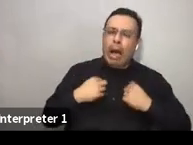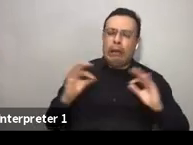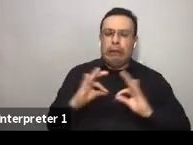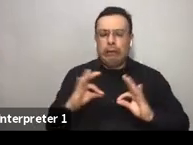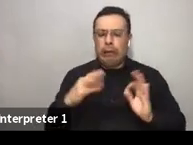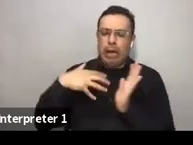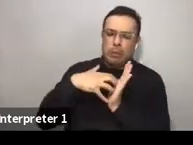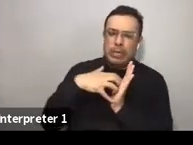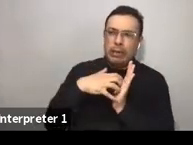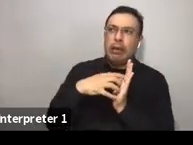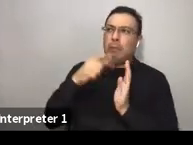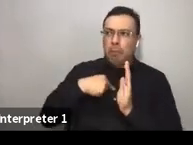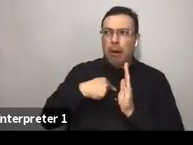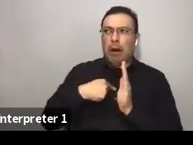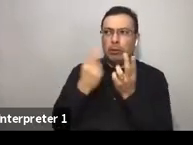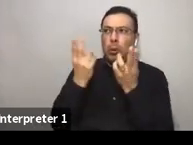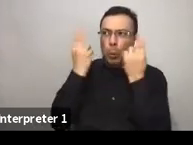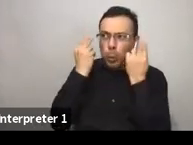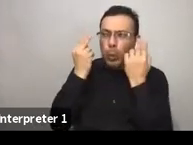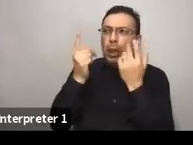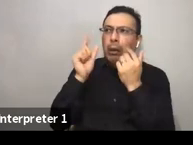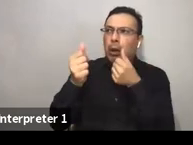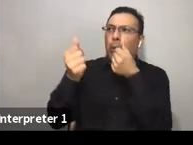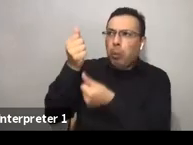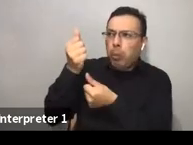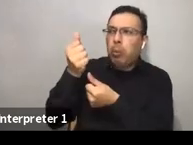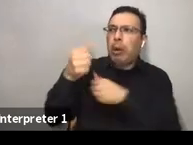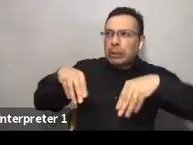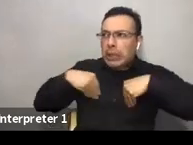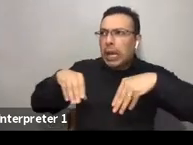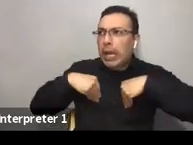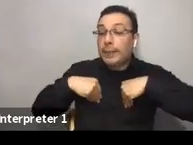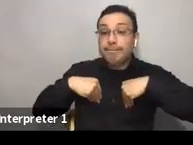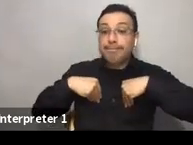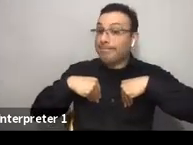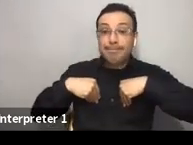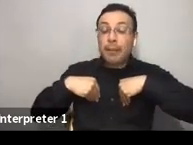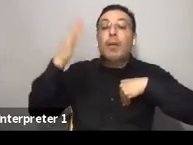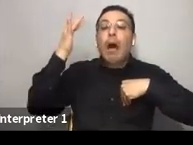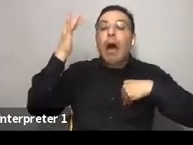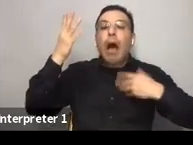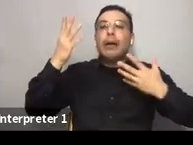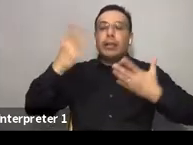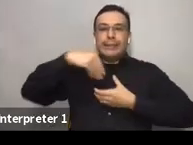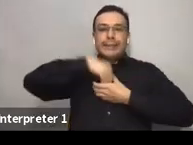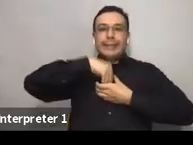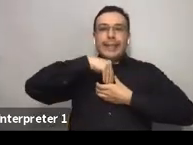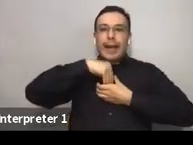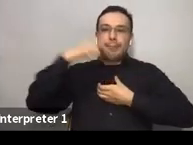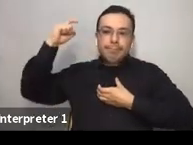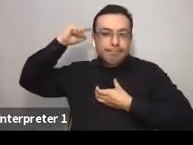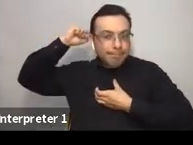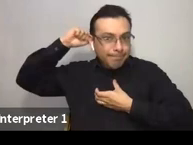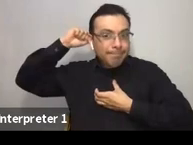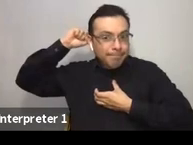need help from you. This is something we often don't think about, but there are unspoken assumptions at play